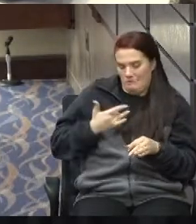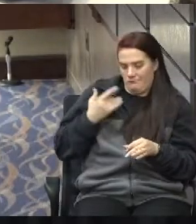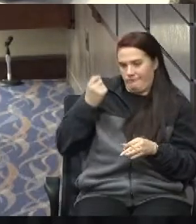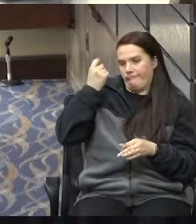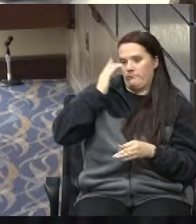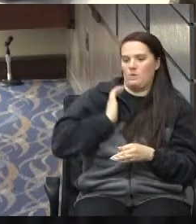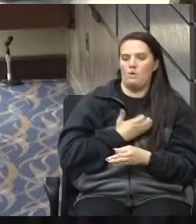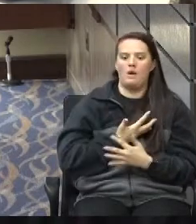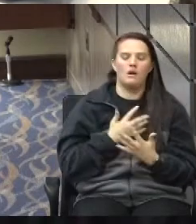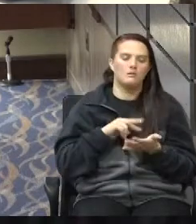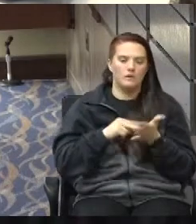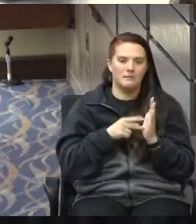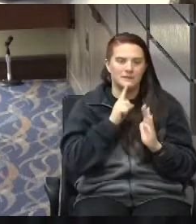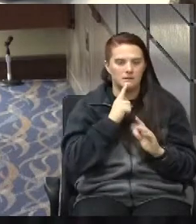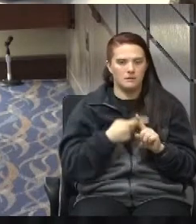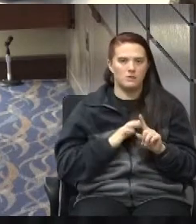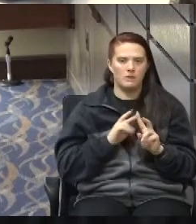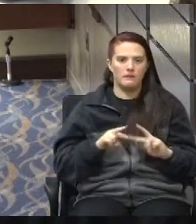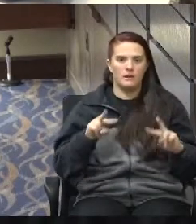what the value is.